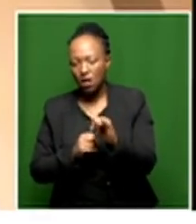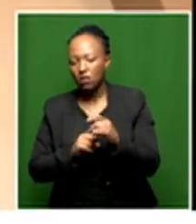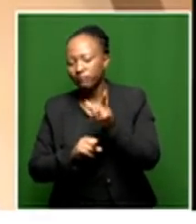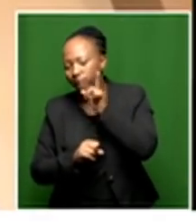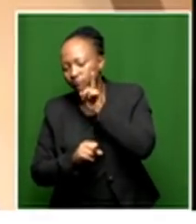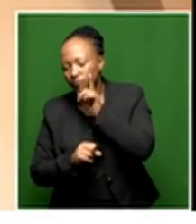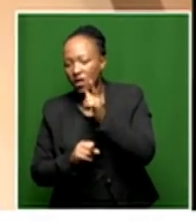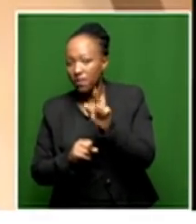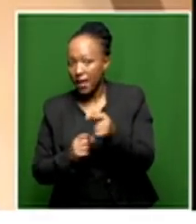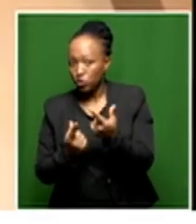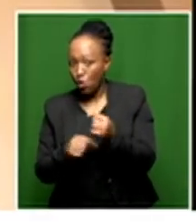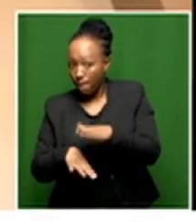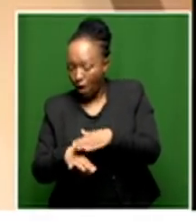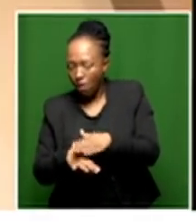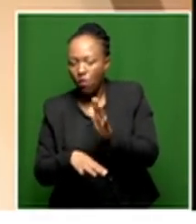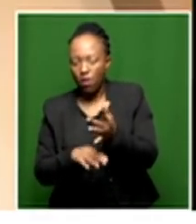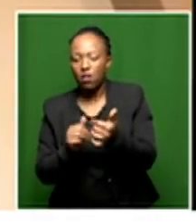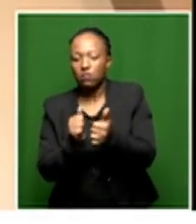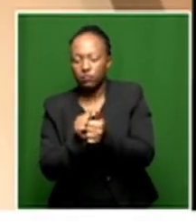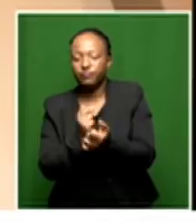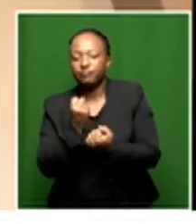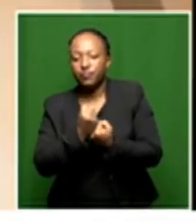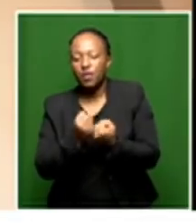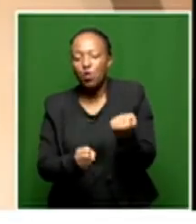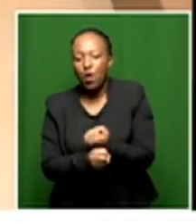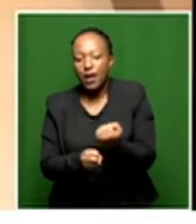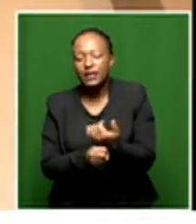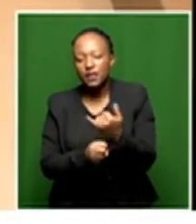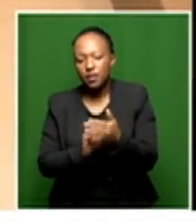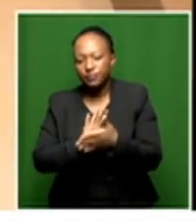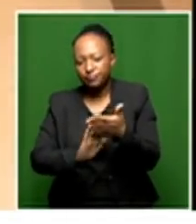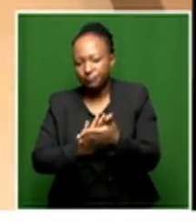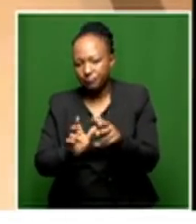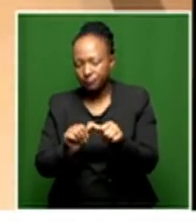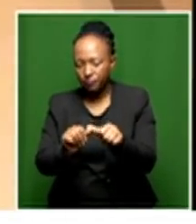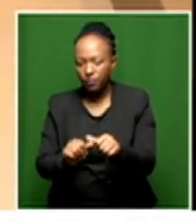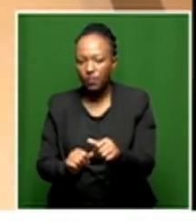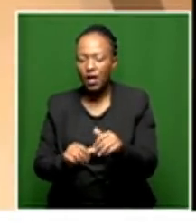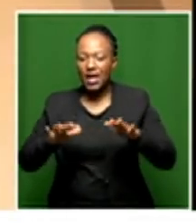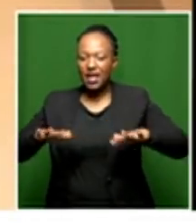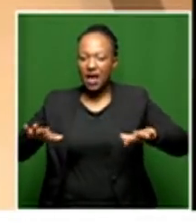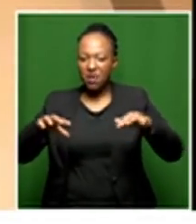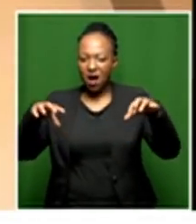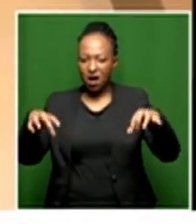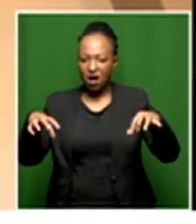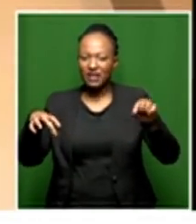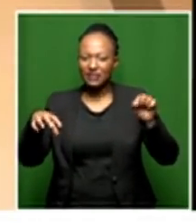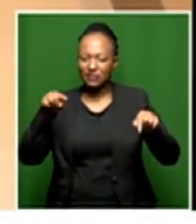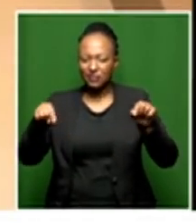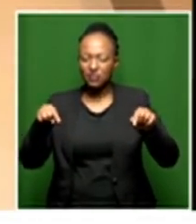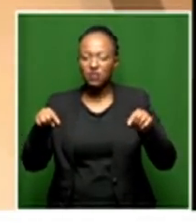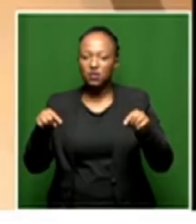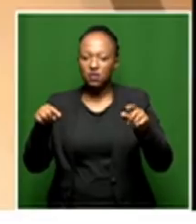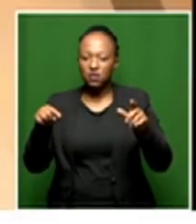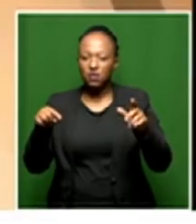done there. So there is work that we are doing with them. So those two areas really are the ones that so